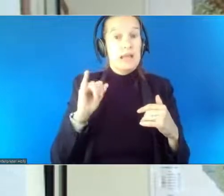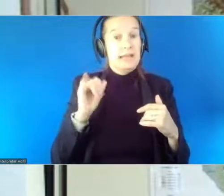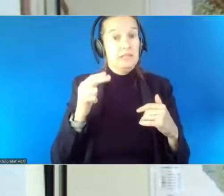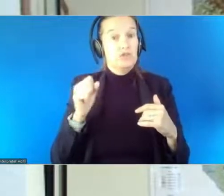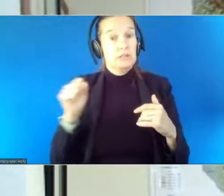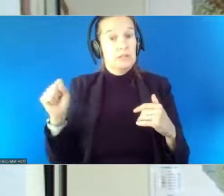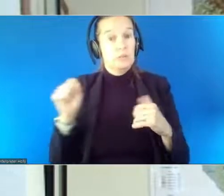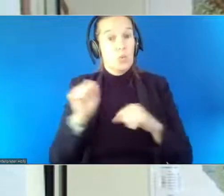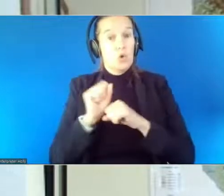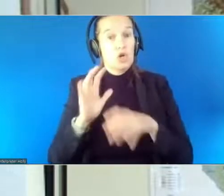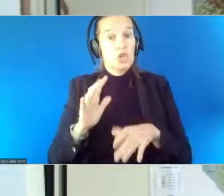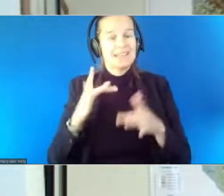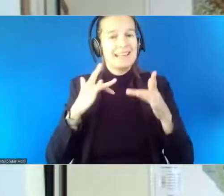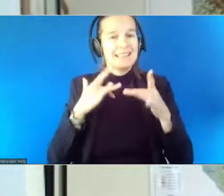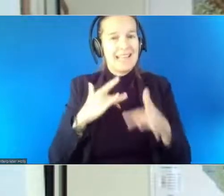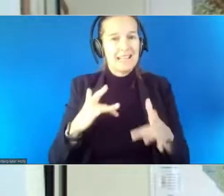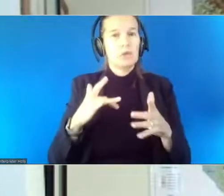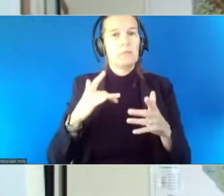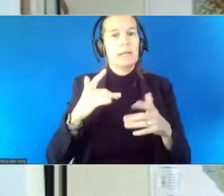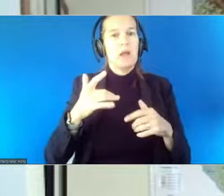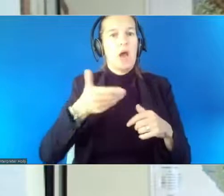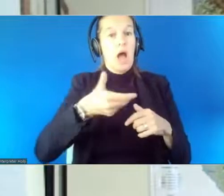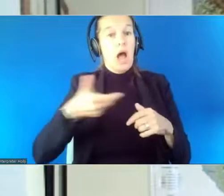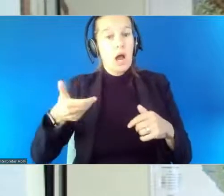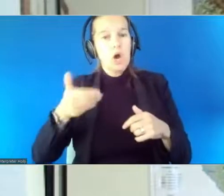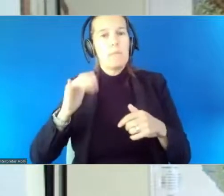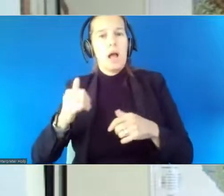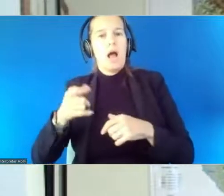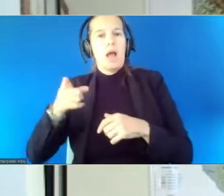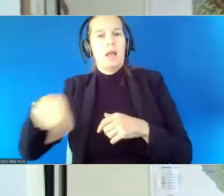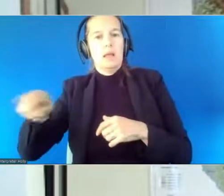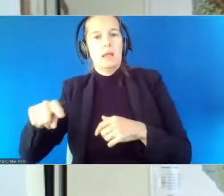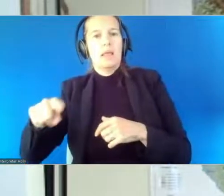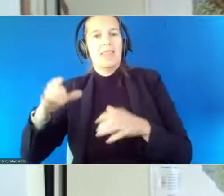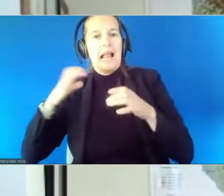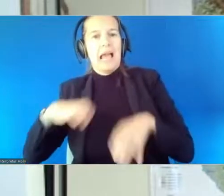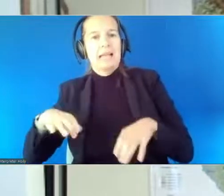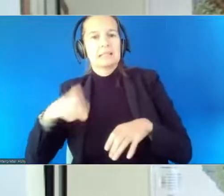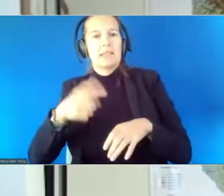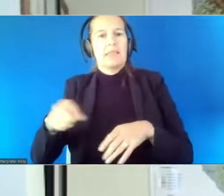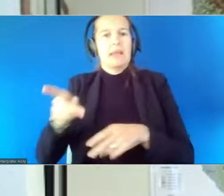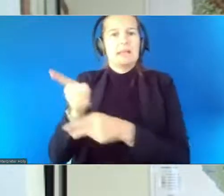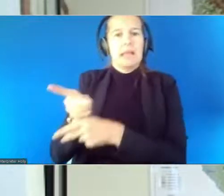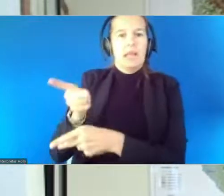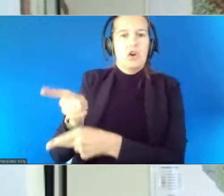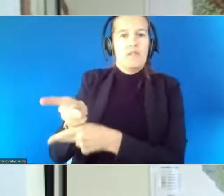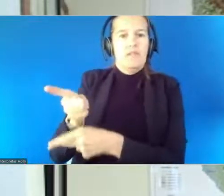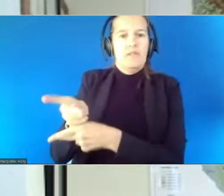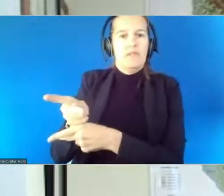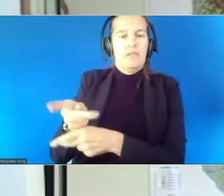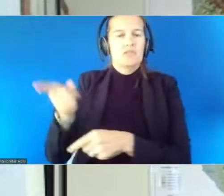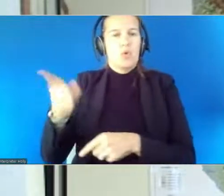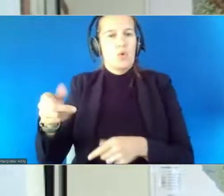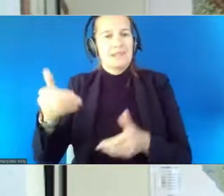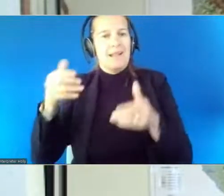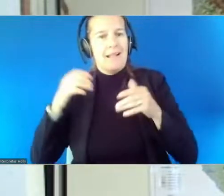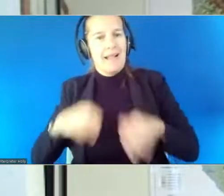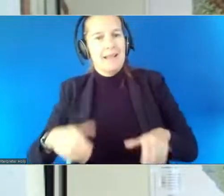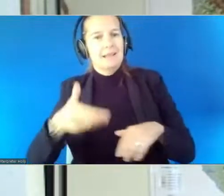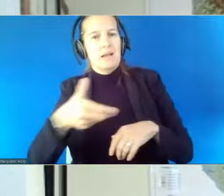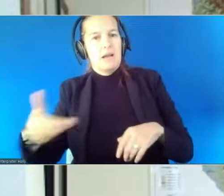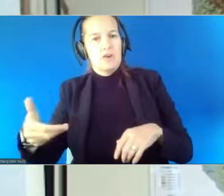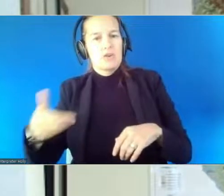employed by the people they care for. So they're employed by their clients. And we're trying to encourage